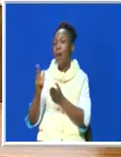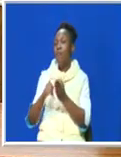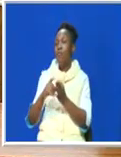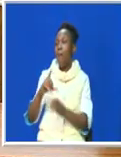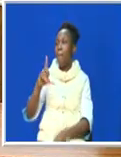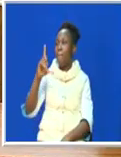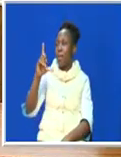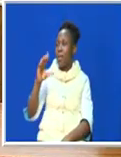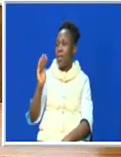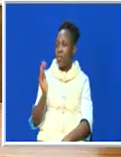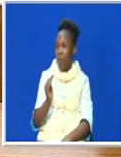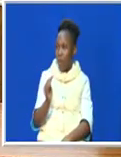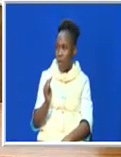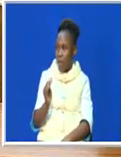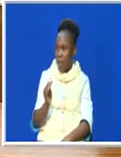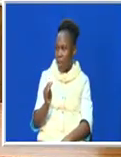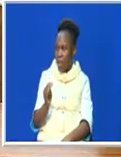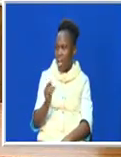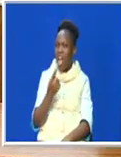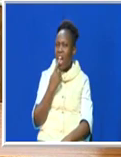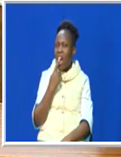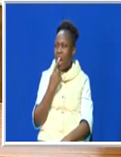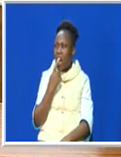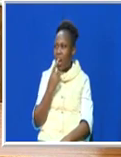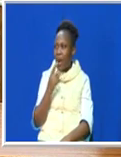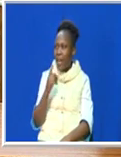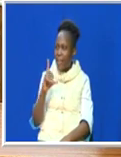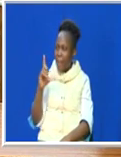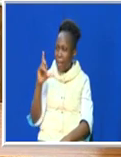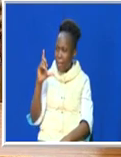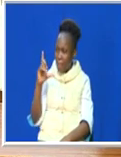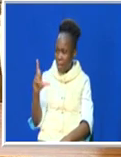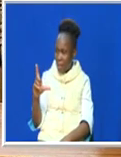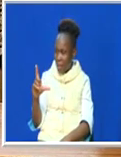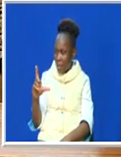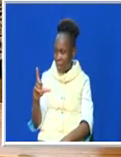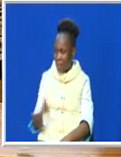I have the white bottle, which is the largest.